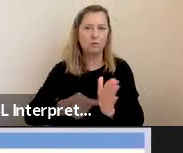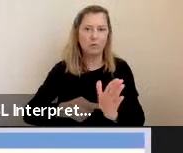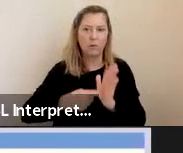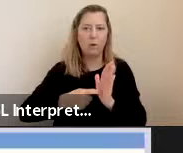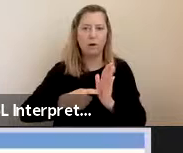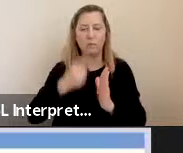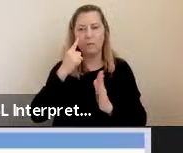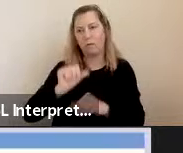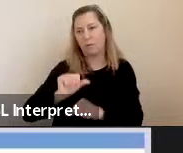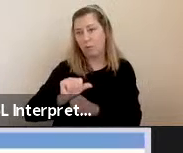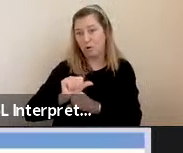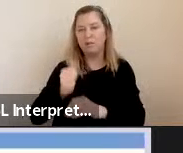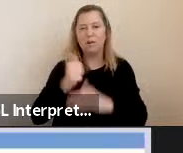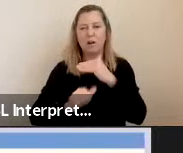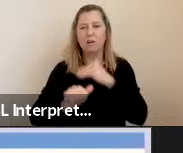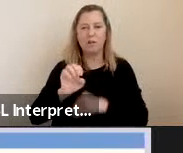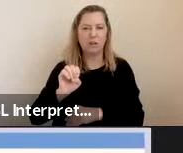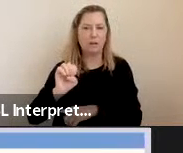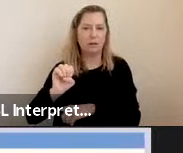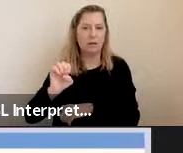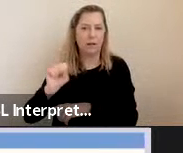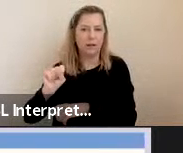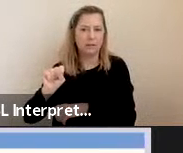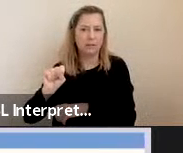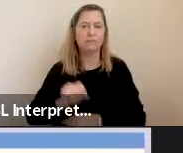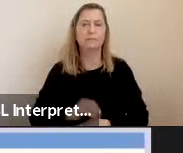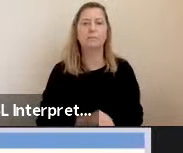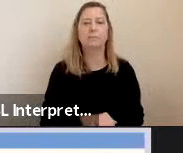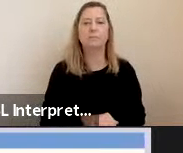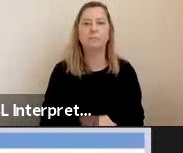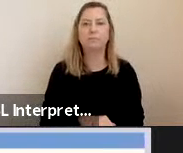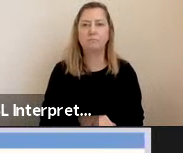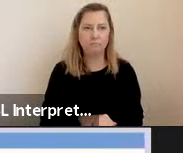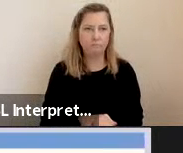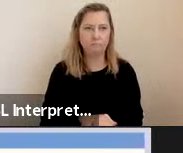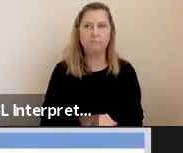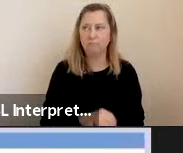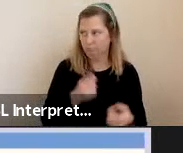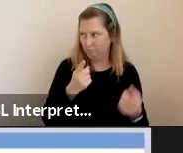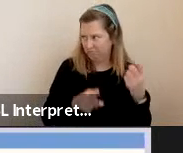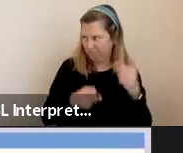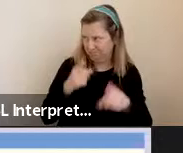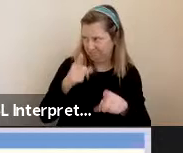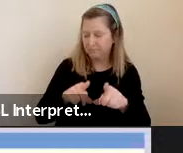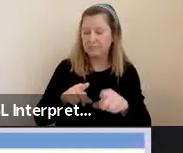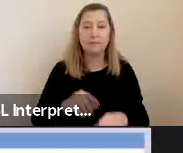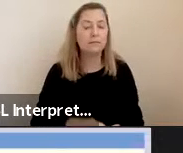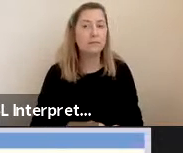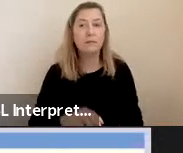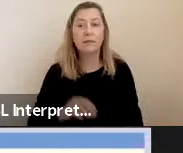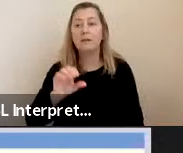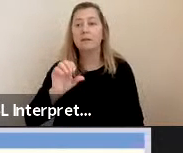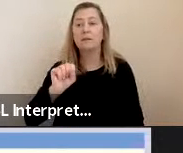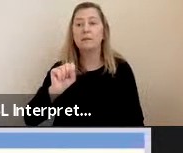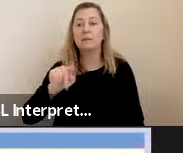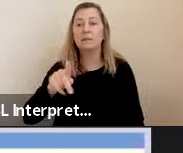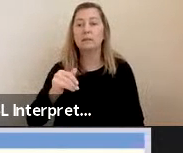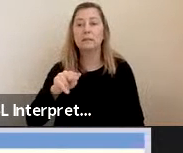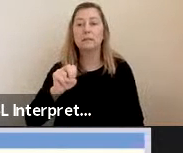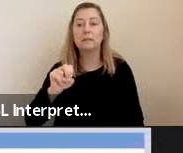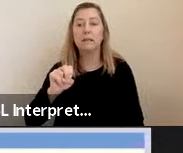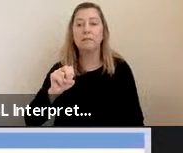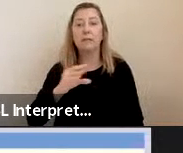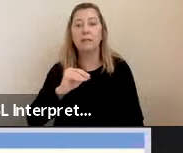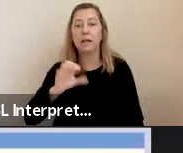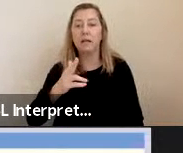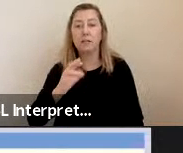requirement for work under EES? I think that sounds Stephanie and good. Chuck, Stephanie and Chuck, I need you to on